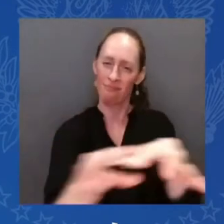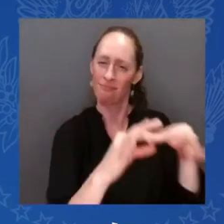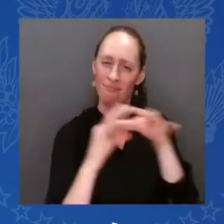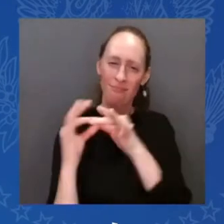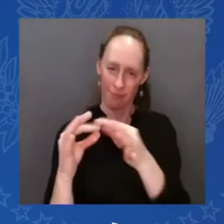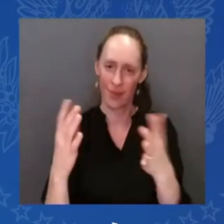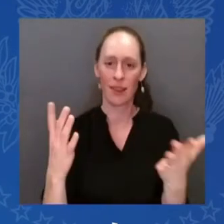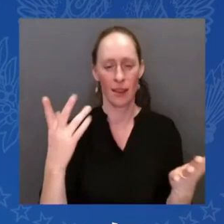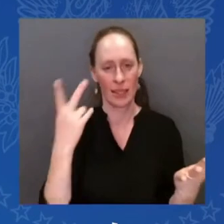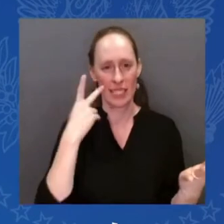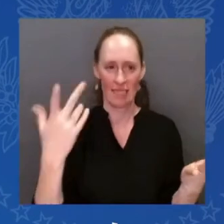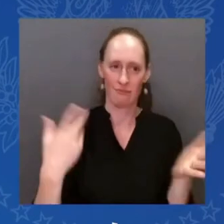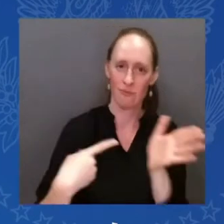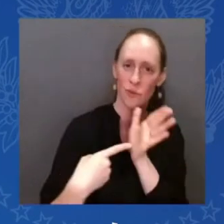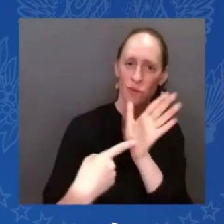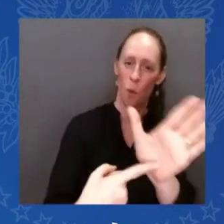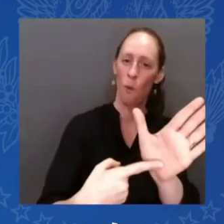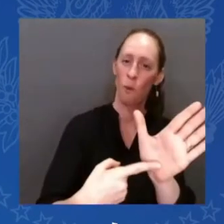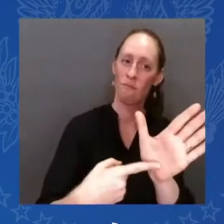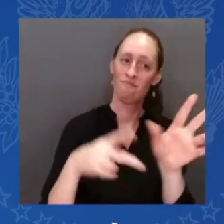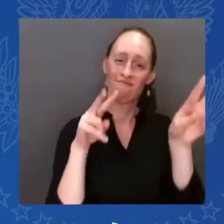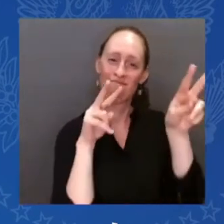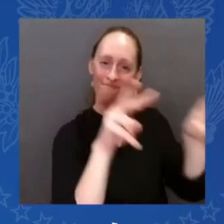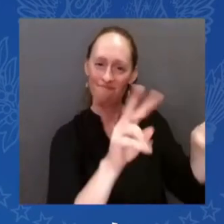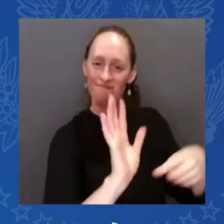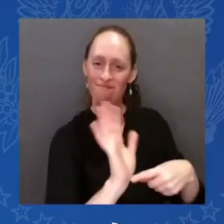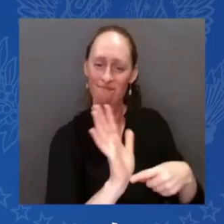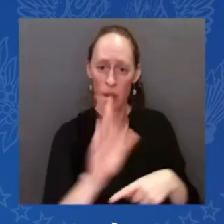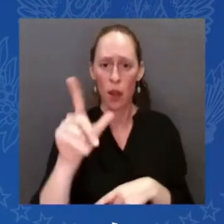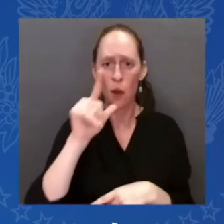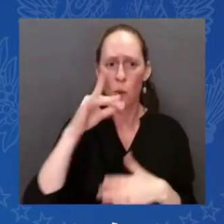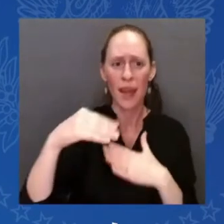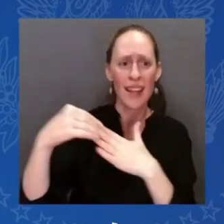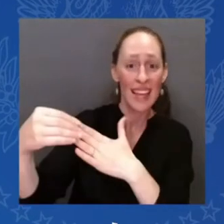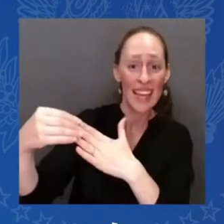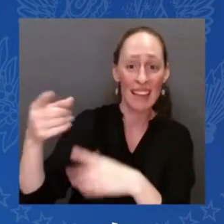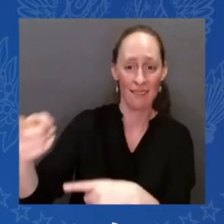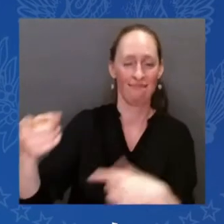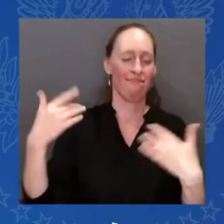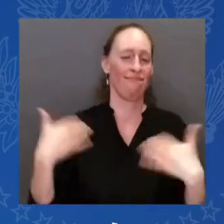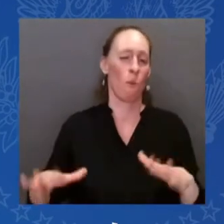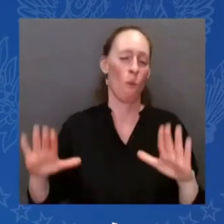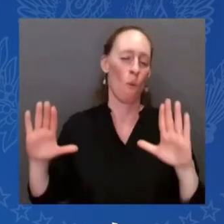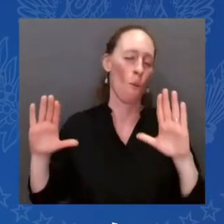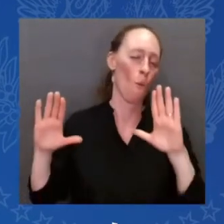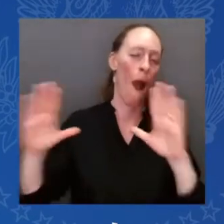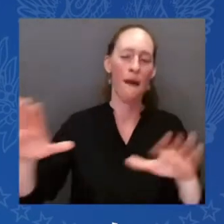been led by the incomparable Eva Longoria.